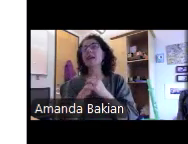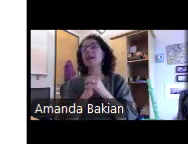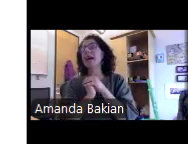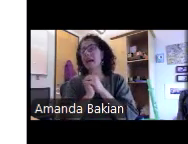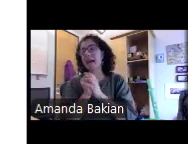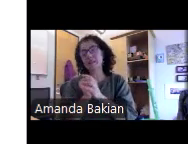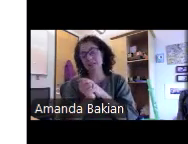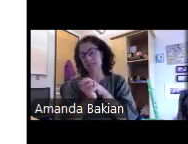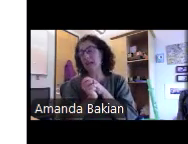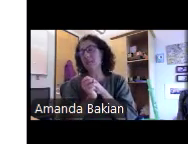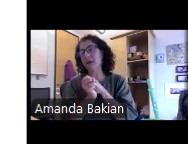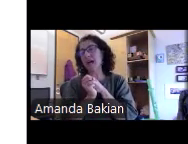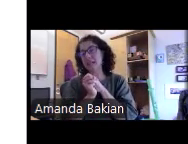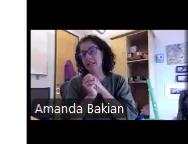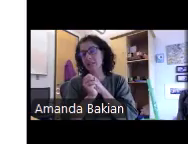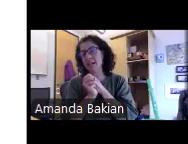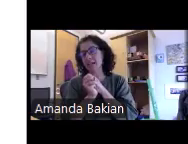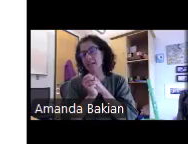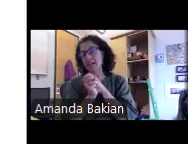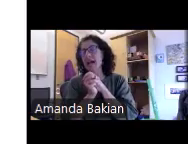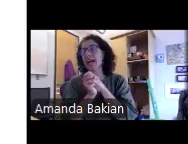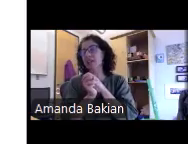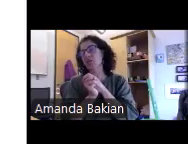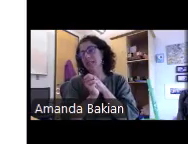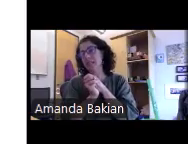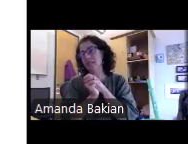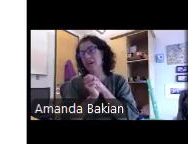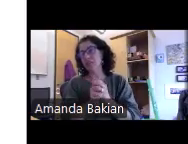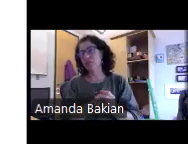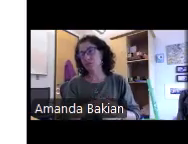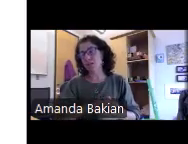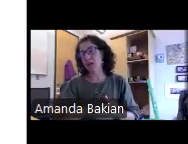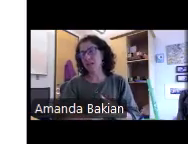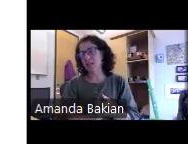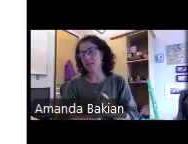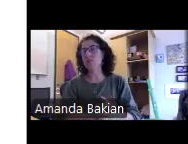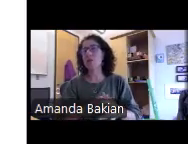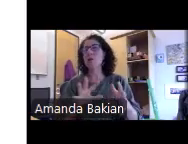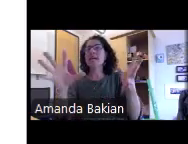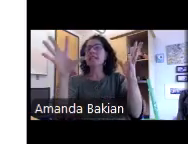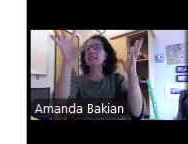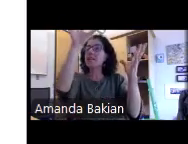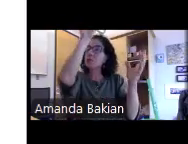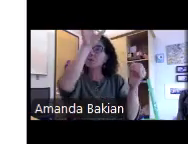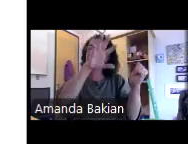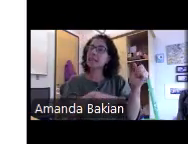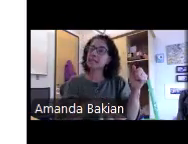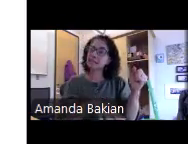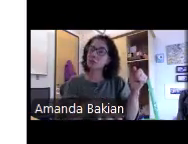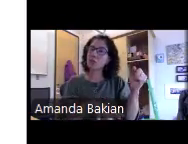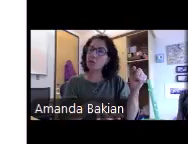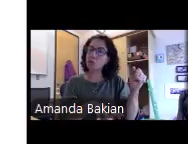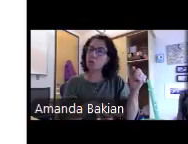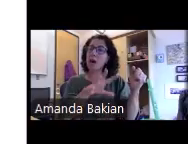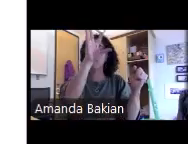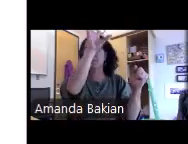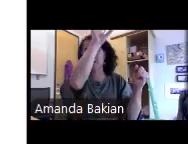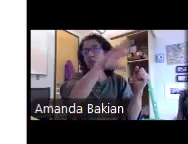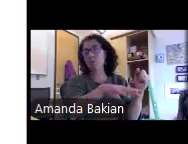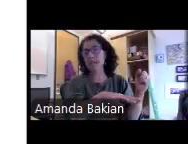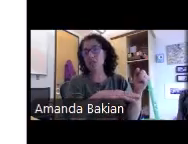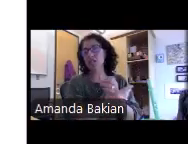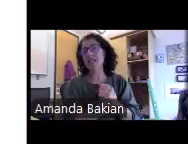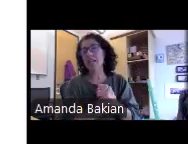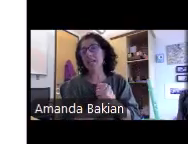is excellent at accurately identifying children with autism. So instead of doing a clinician review